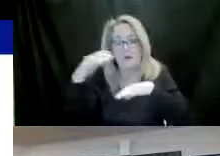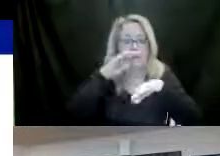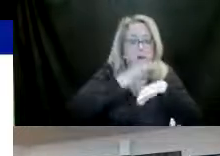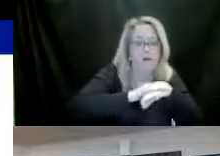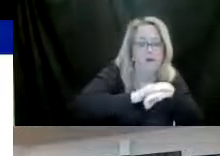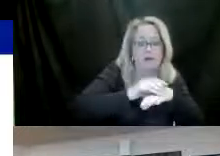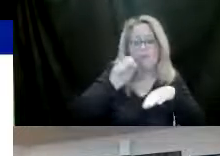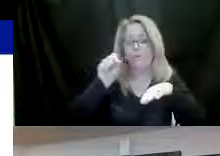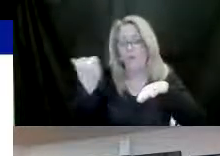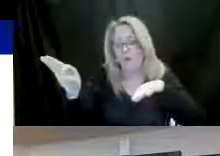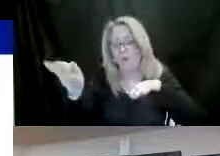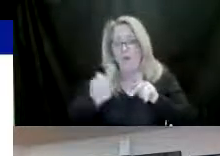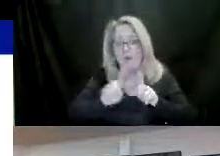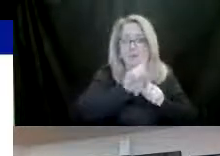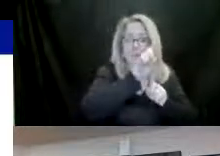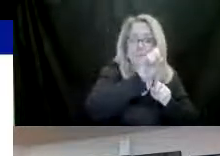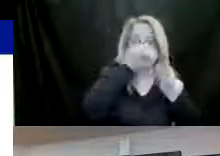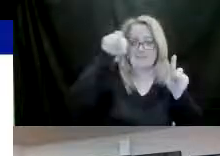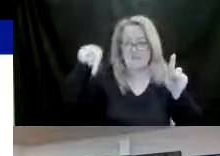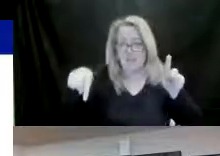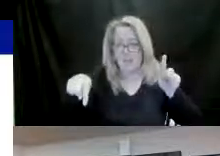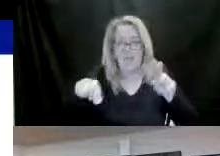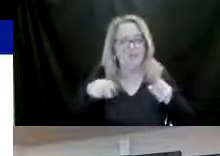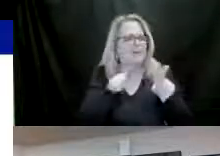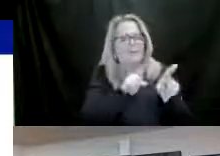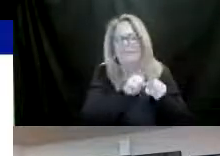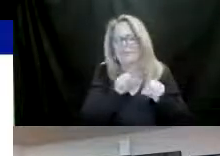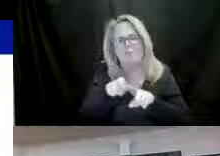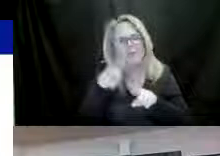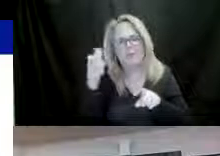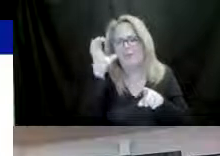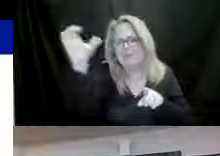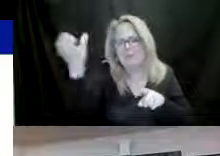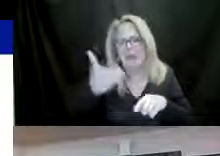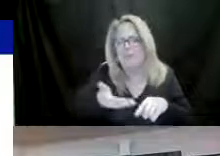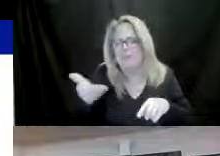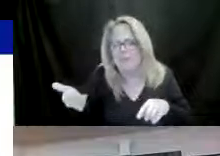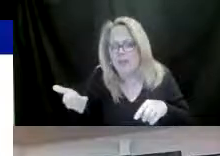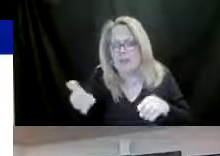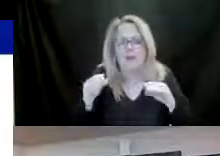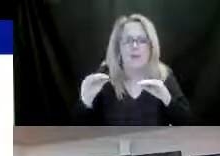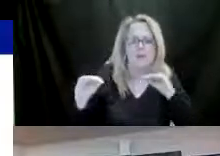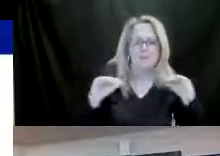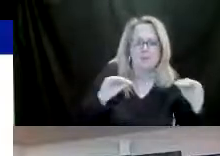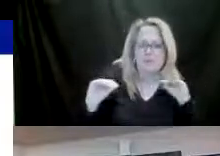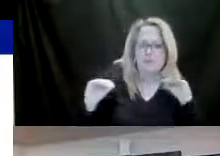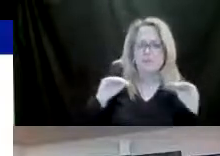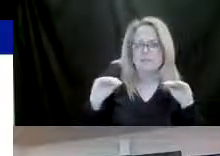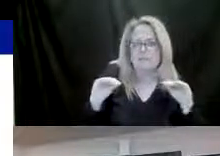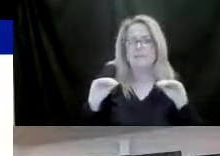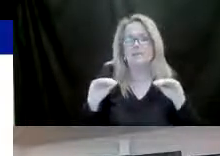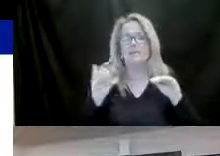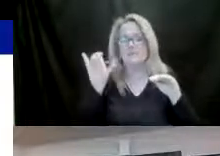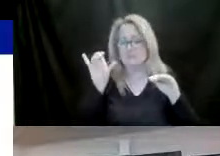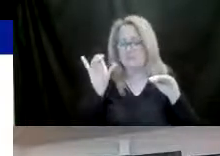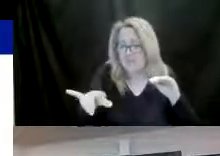down, as well as other types of concepts, objects and all kinds of things, movements and stuff like that. But that is